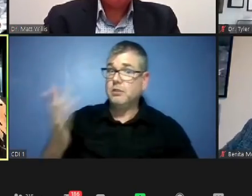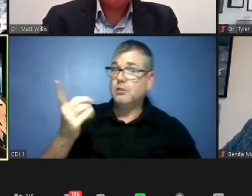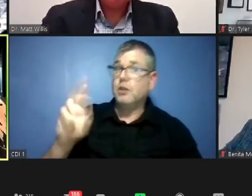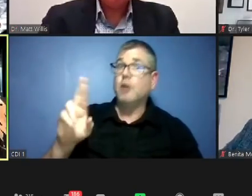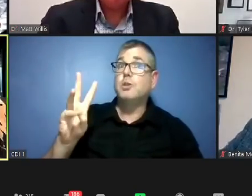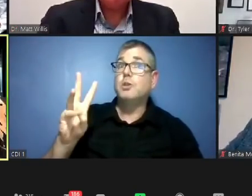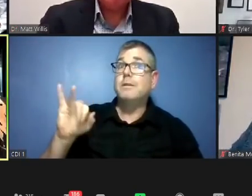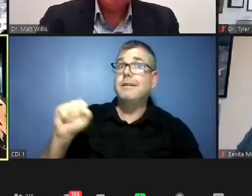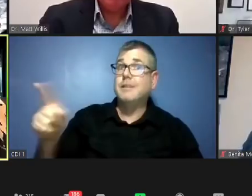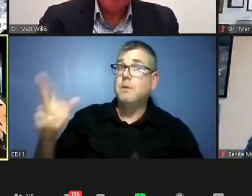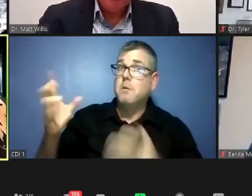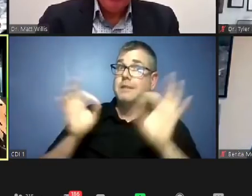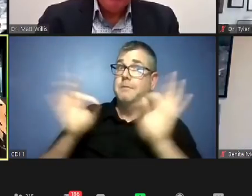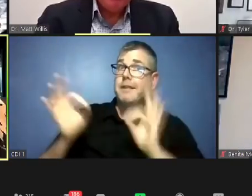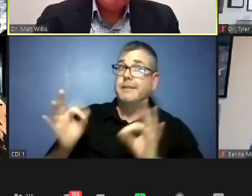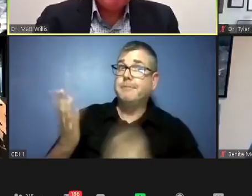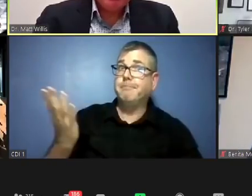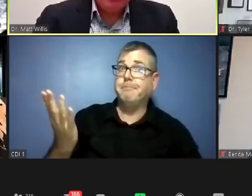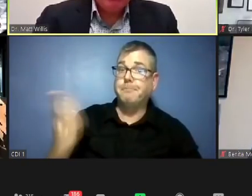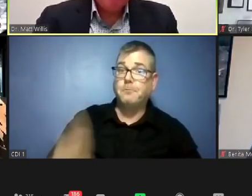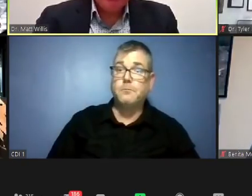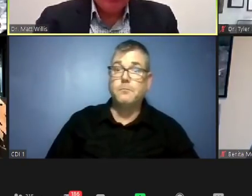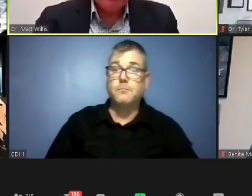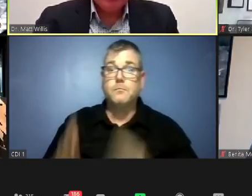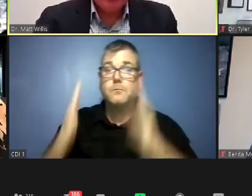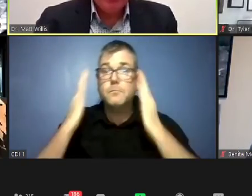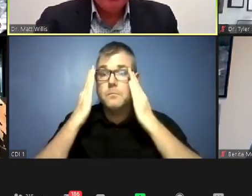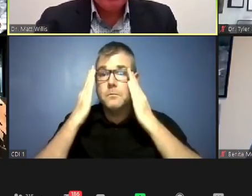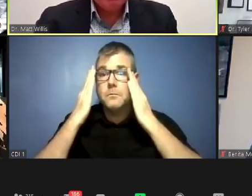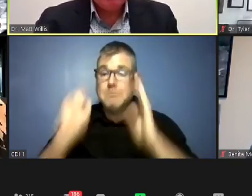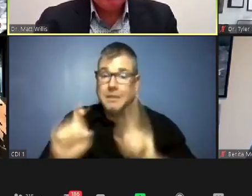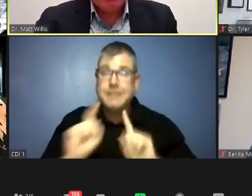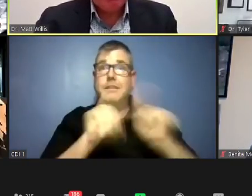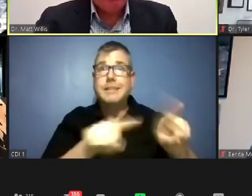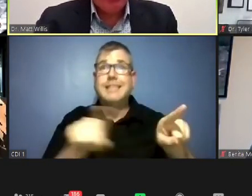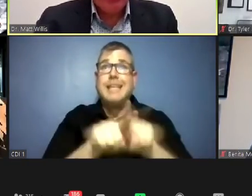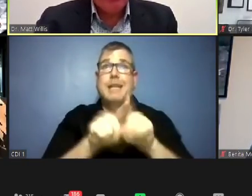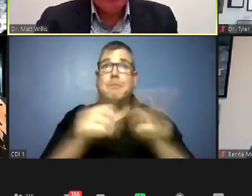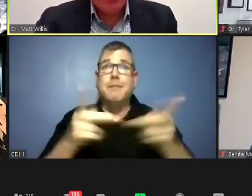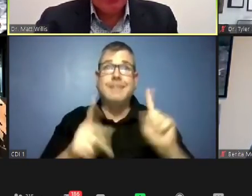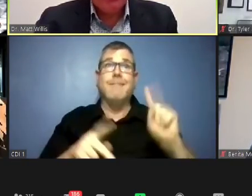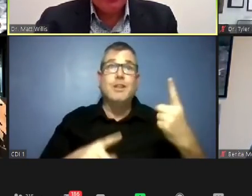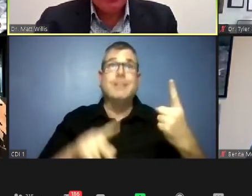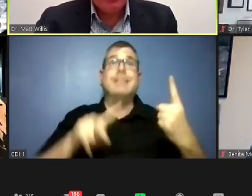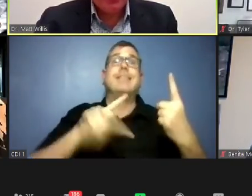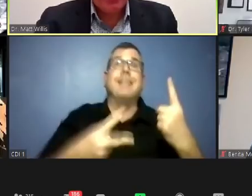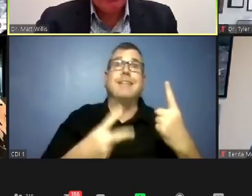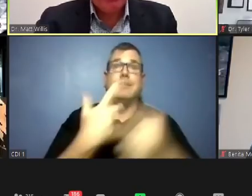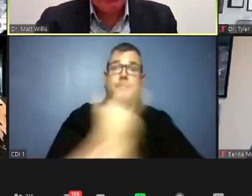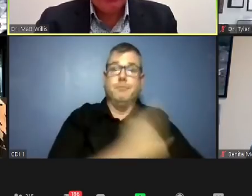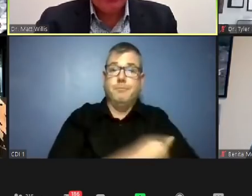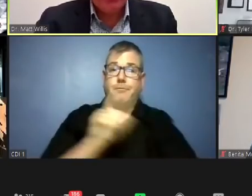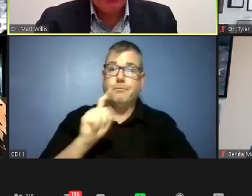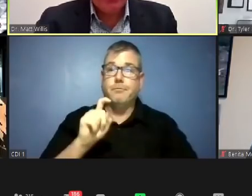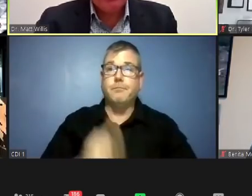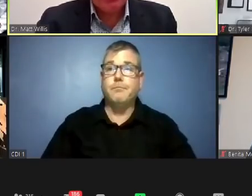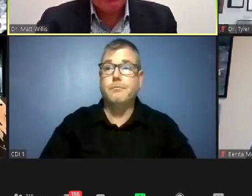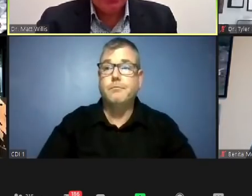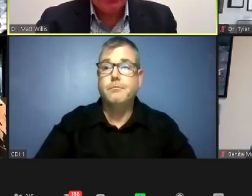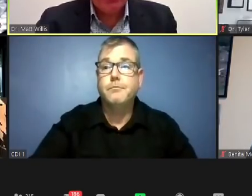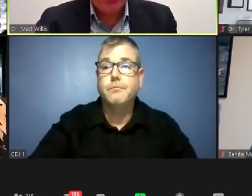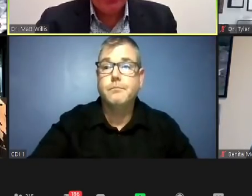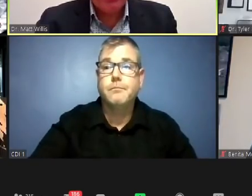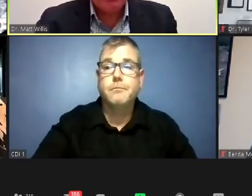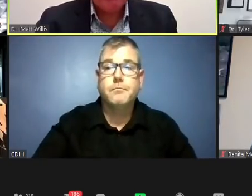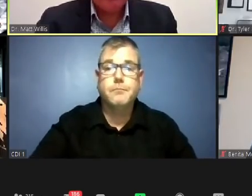to the same location? Yes, ideally you should stick with the same provider, just because that's a way to ensure that the timing